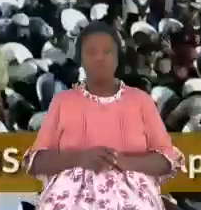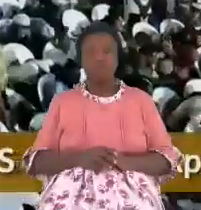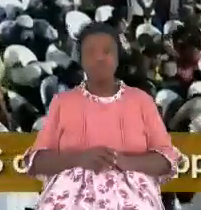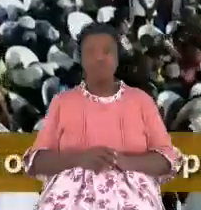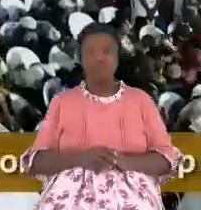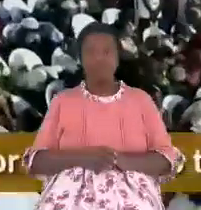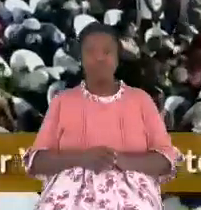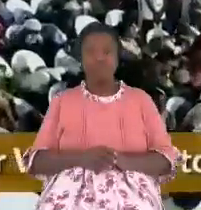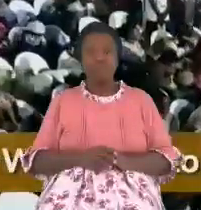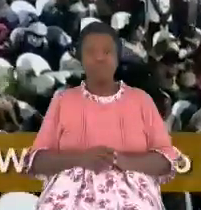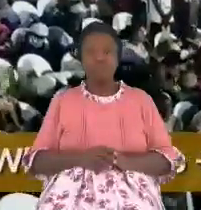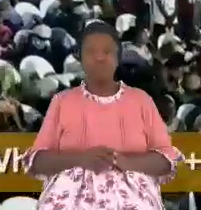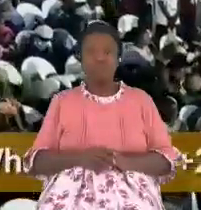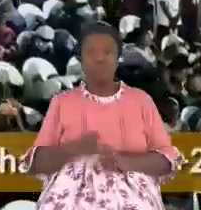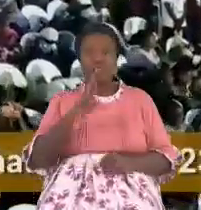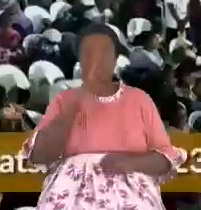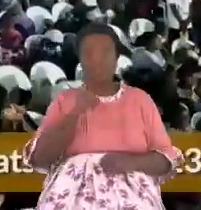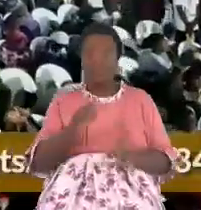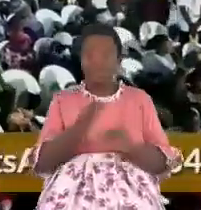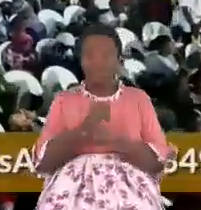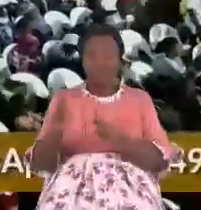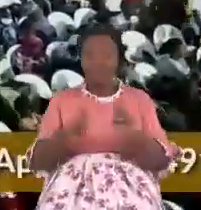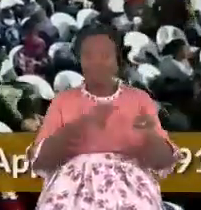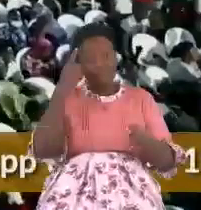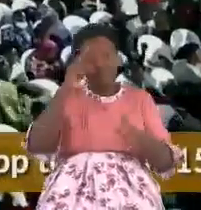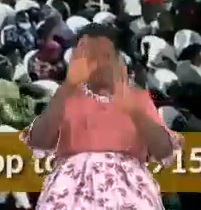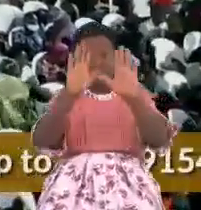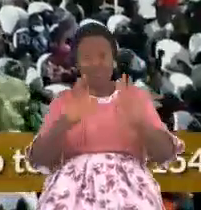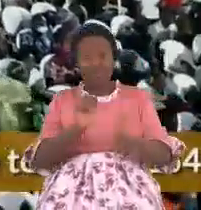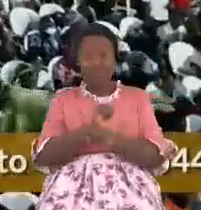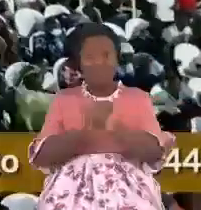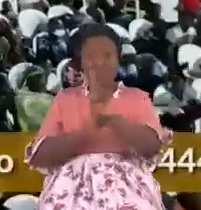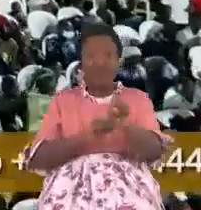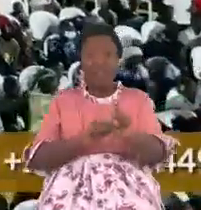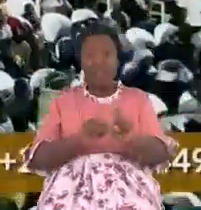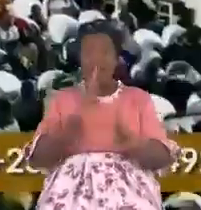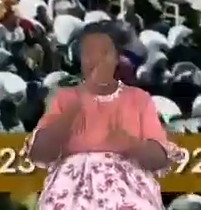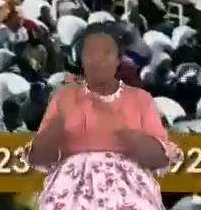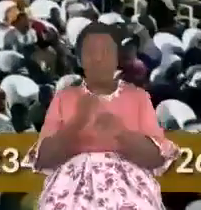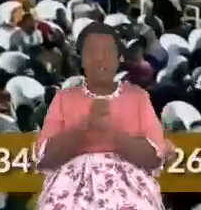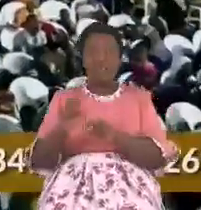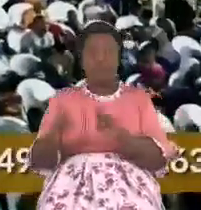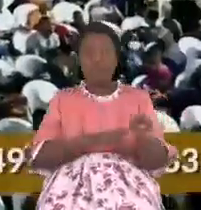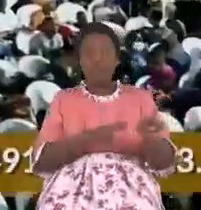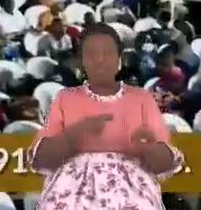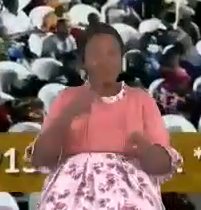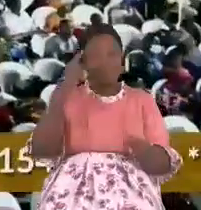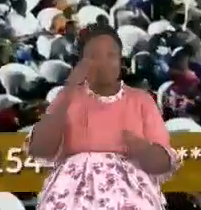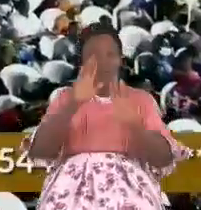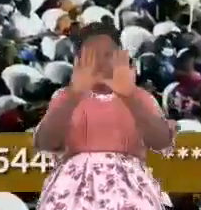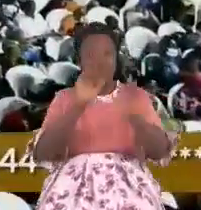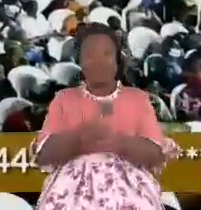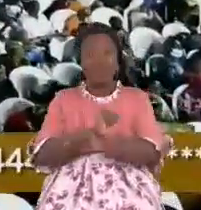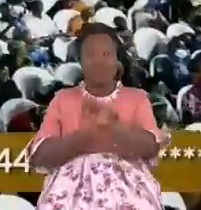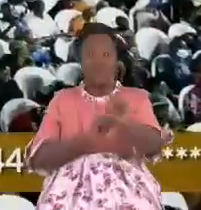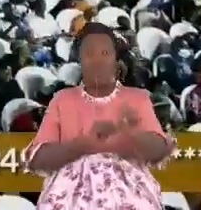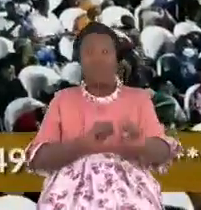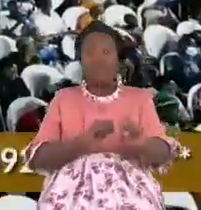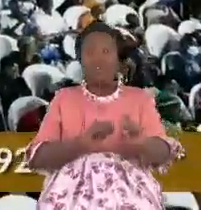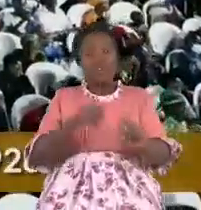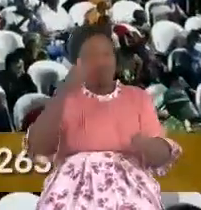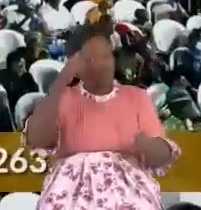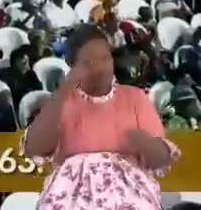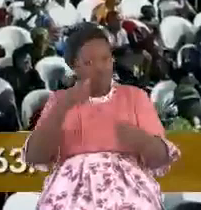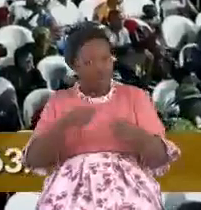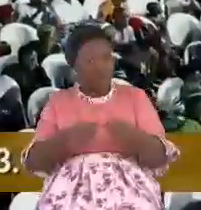are you getting ready for miracle are you getting ready for miracle remember